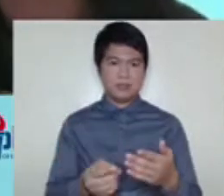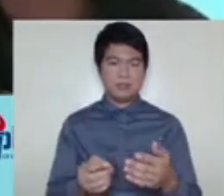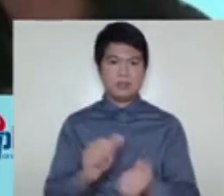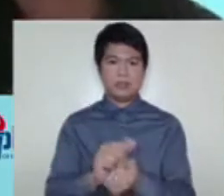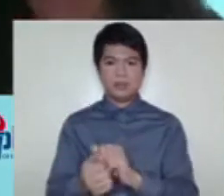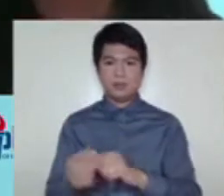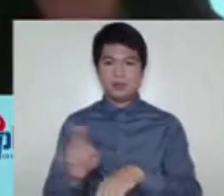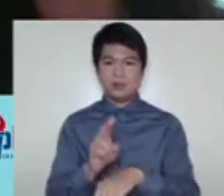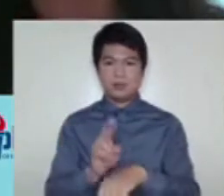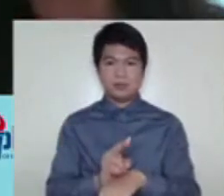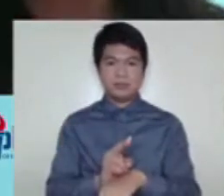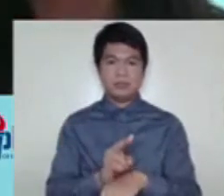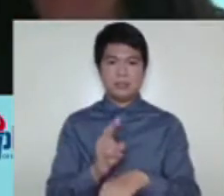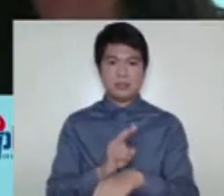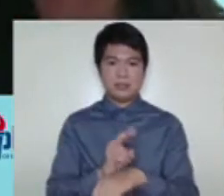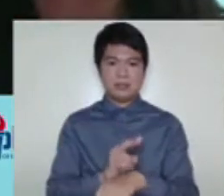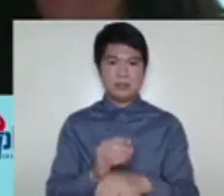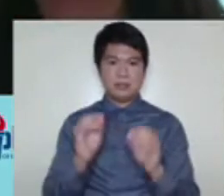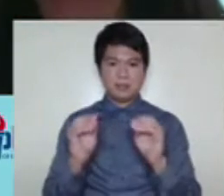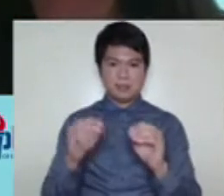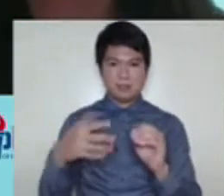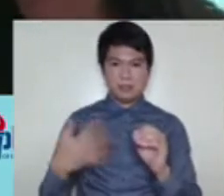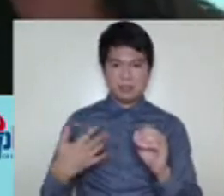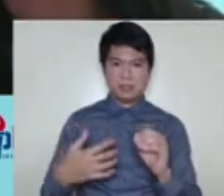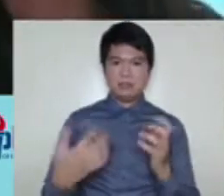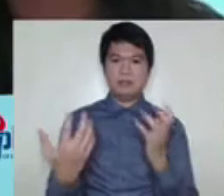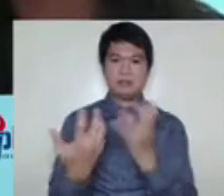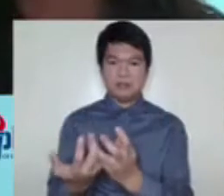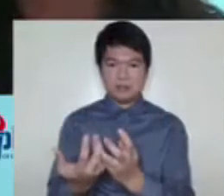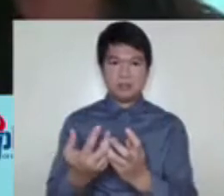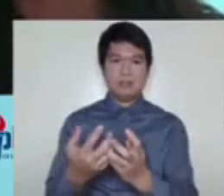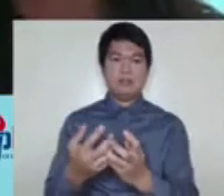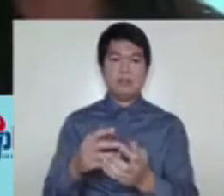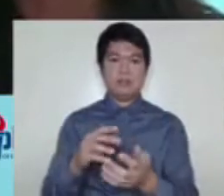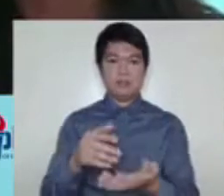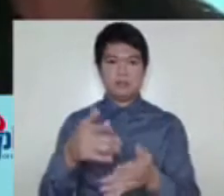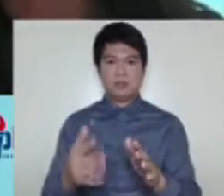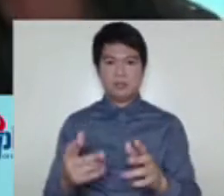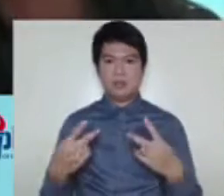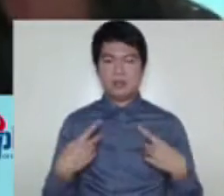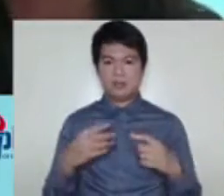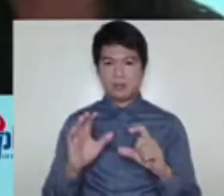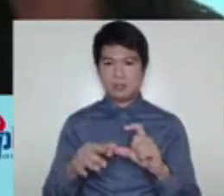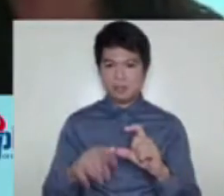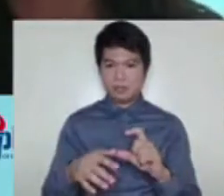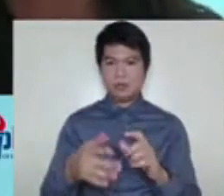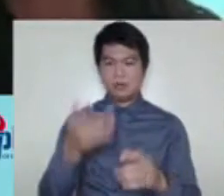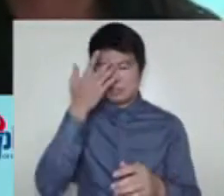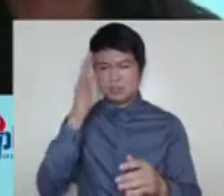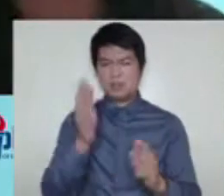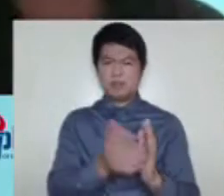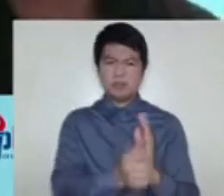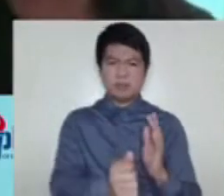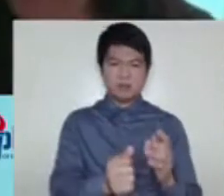to learners with disabilities, giftedness, and talents. If your audio or video lesson is targeted to